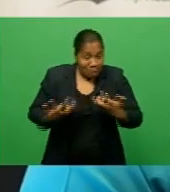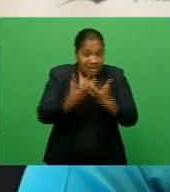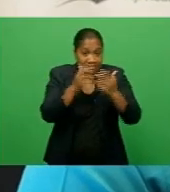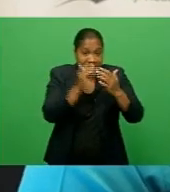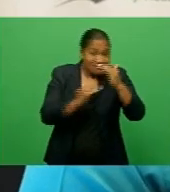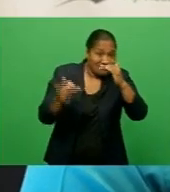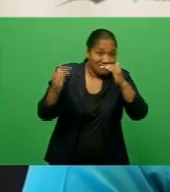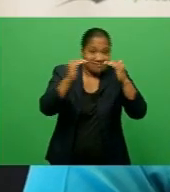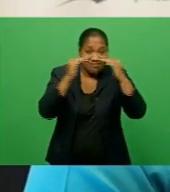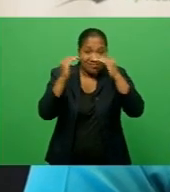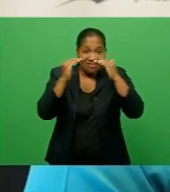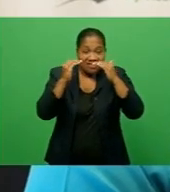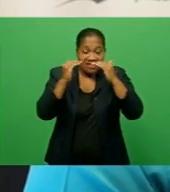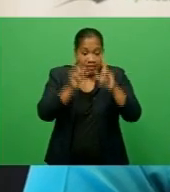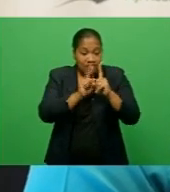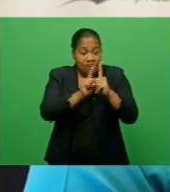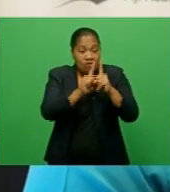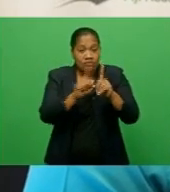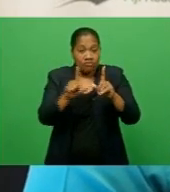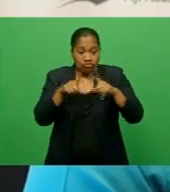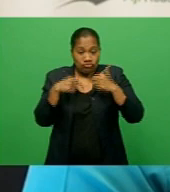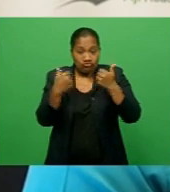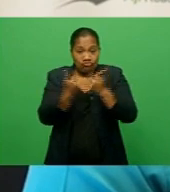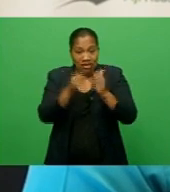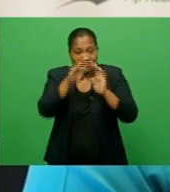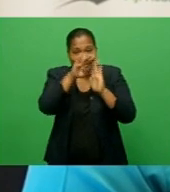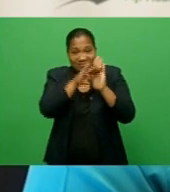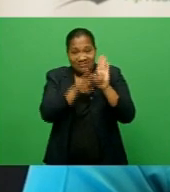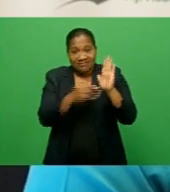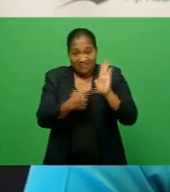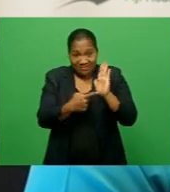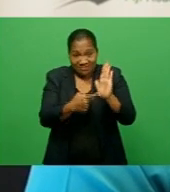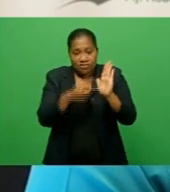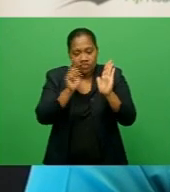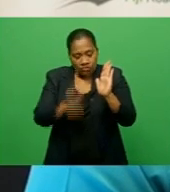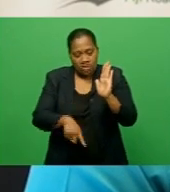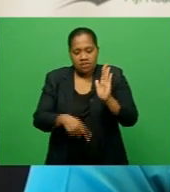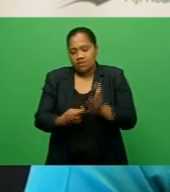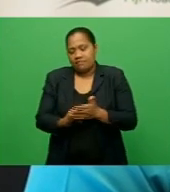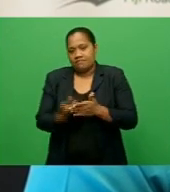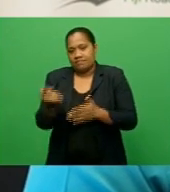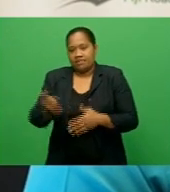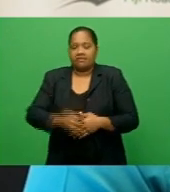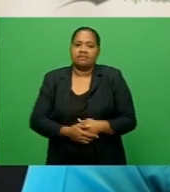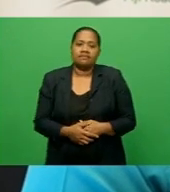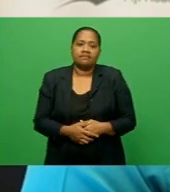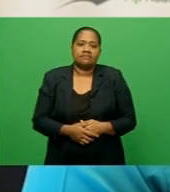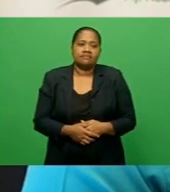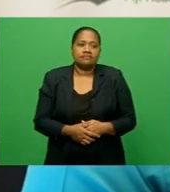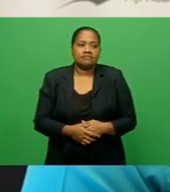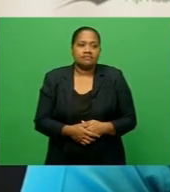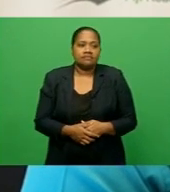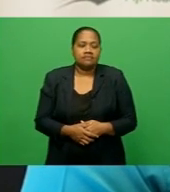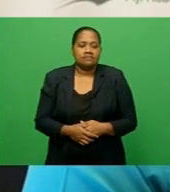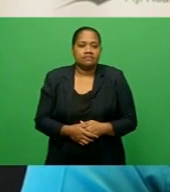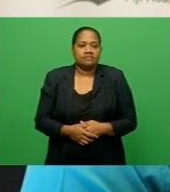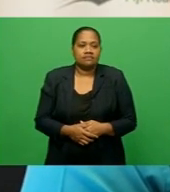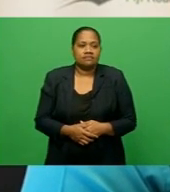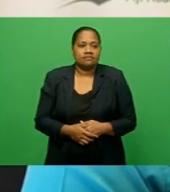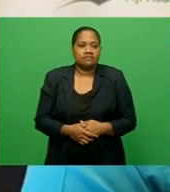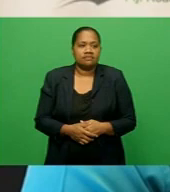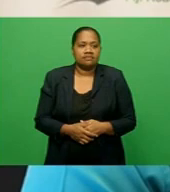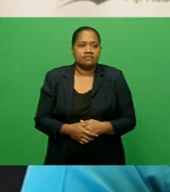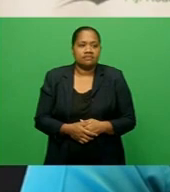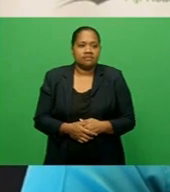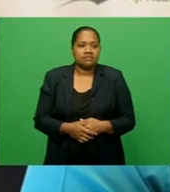So we'll monitor everything for 2 years at their own cost. They pay the insurance at their own cost, bonds at their own cost. Then only we'll